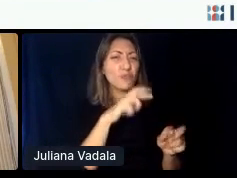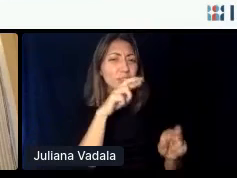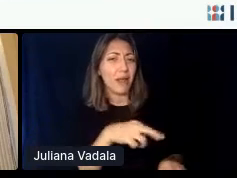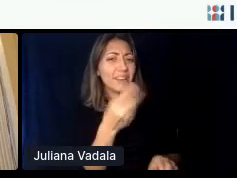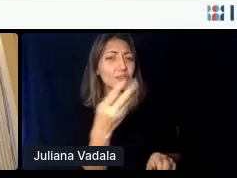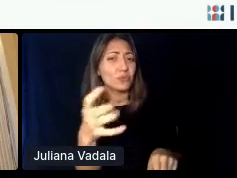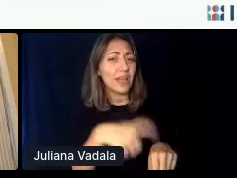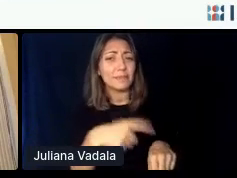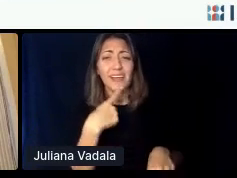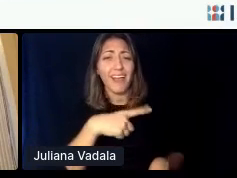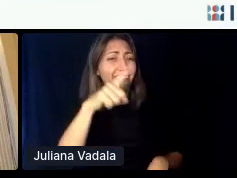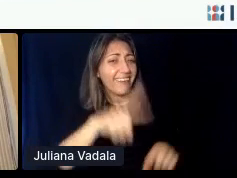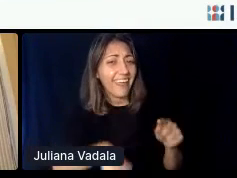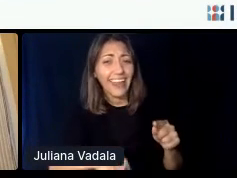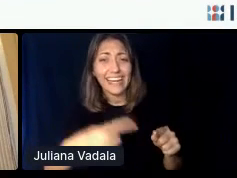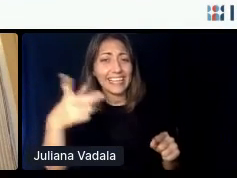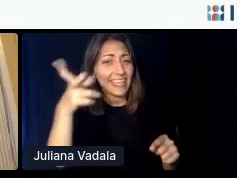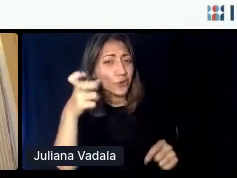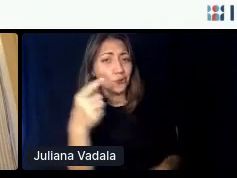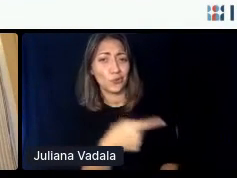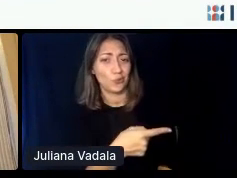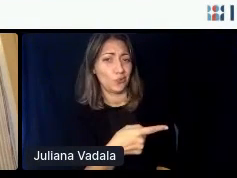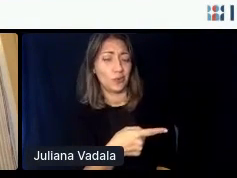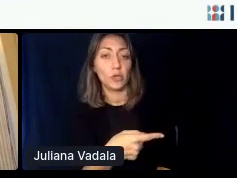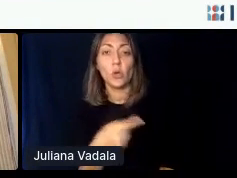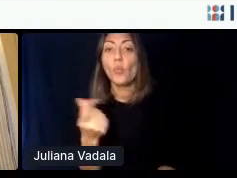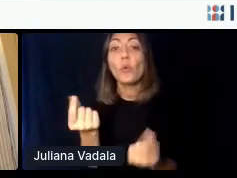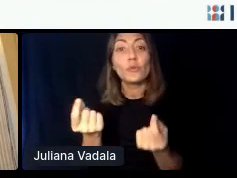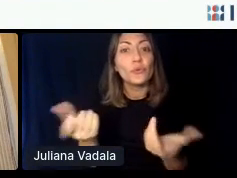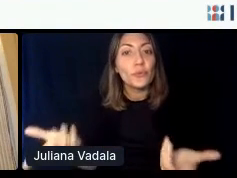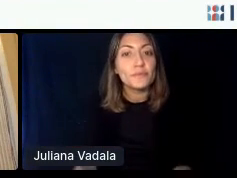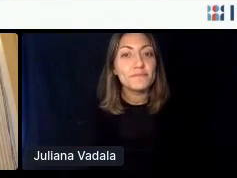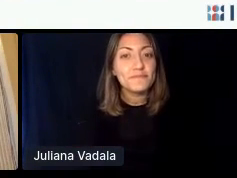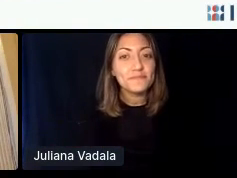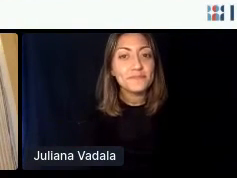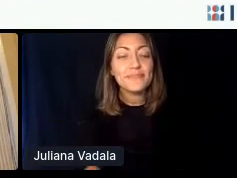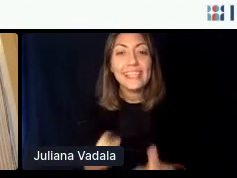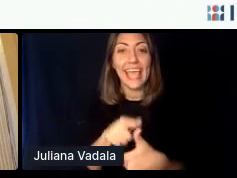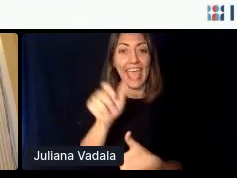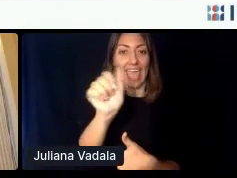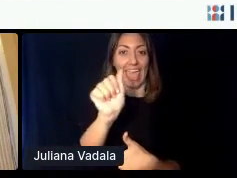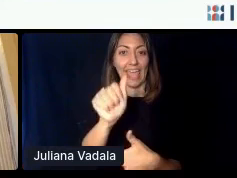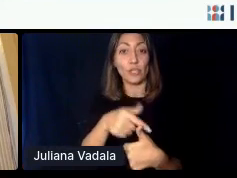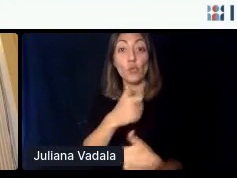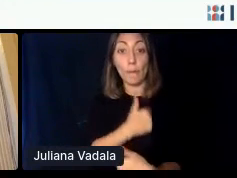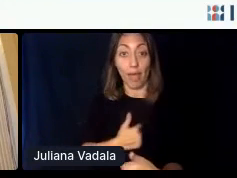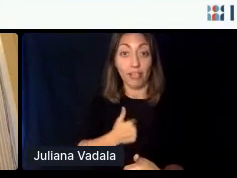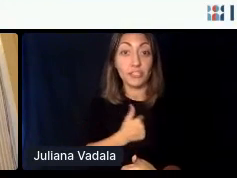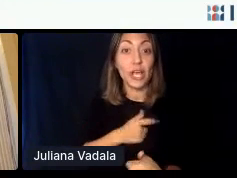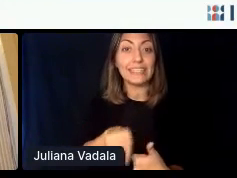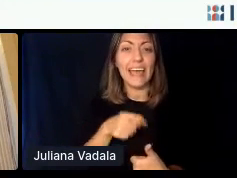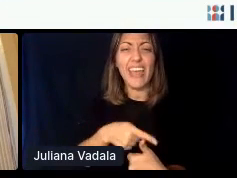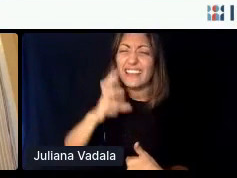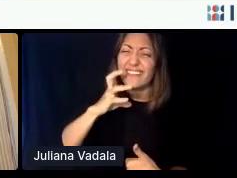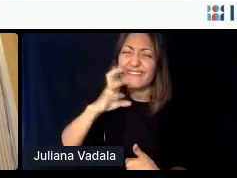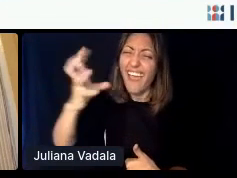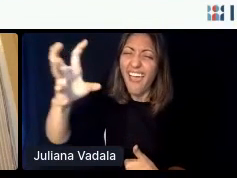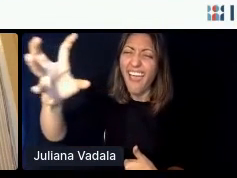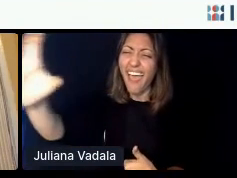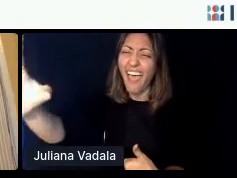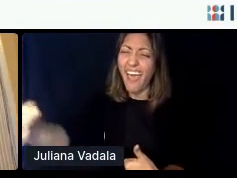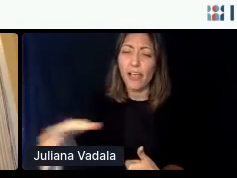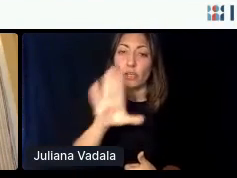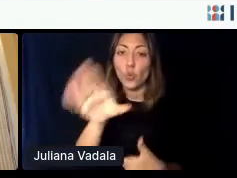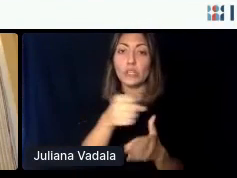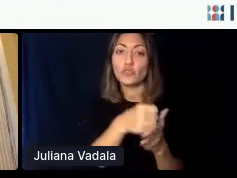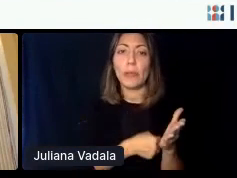do? A, apologize. And then you start yelling the script as loud as you possibly can at the